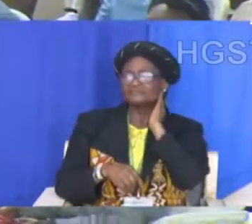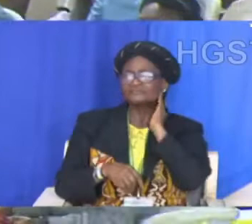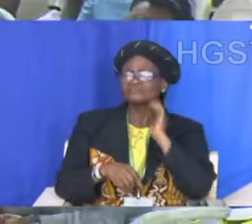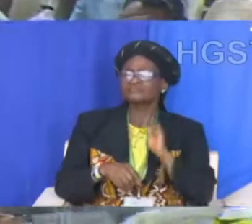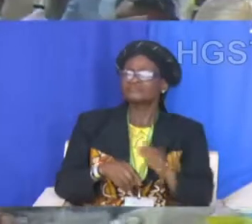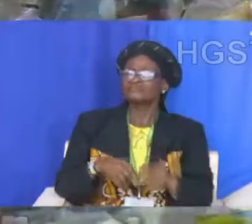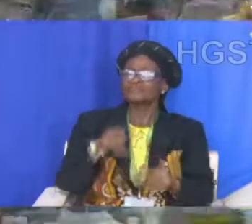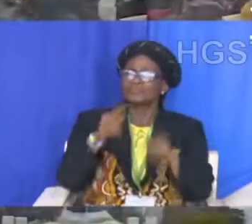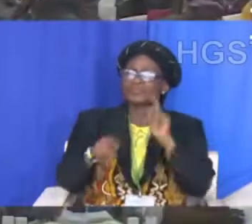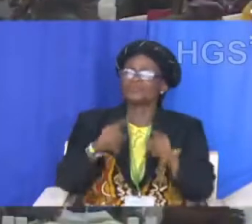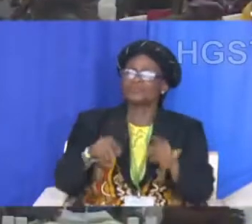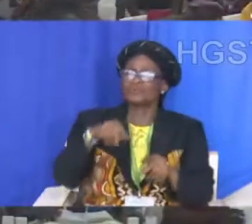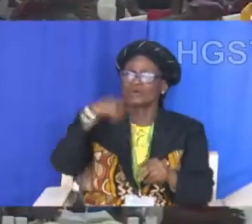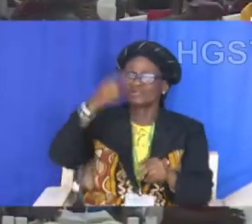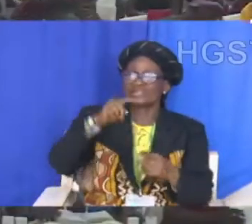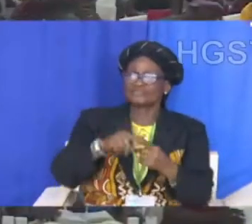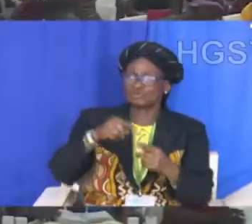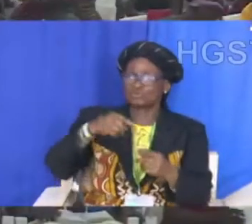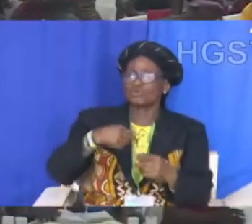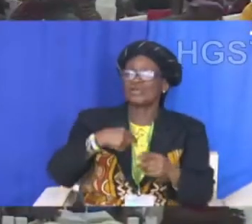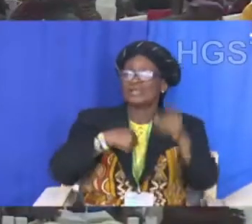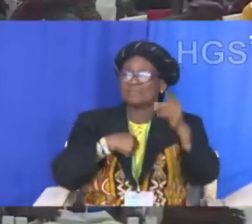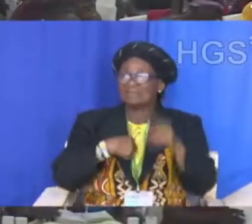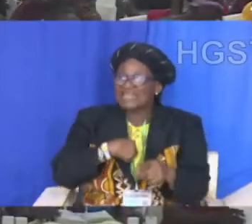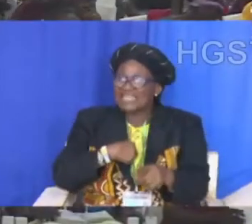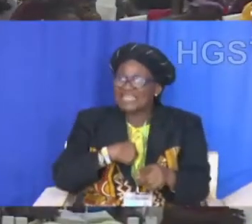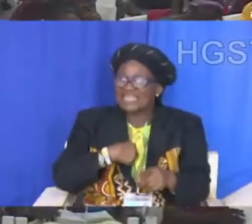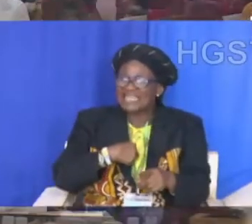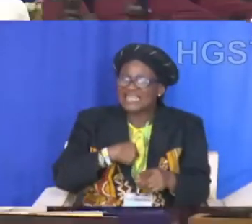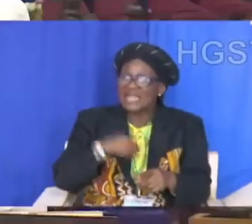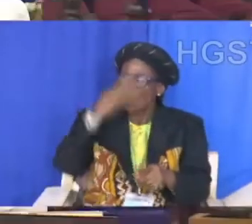People have said to me, why do you say sir